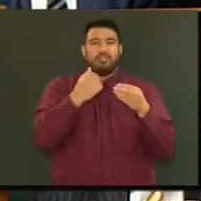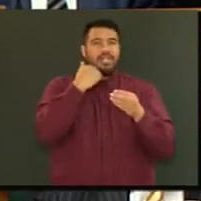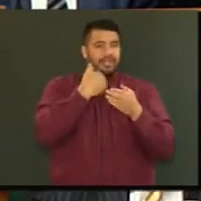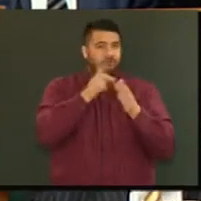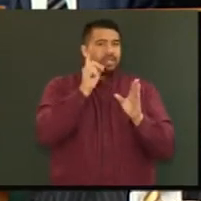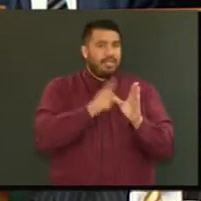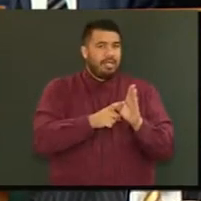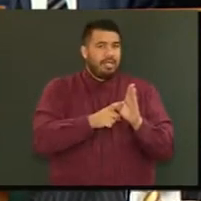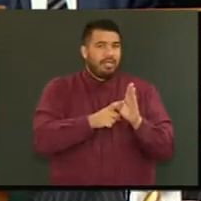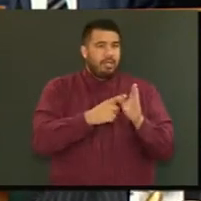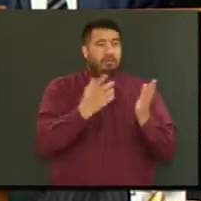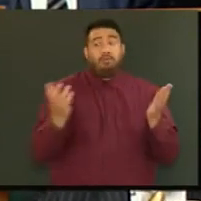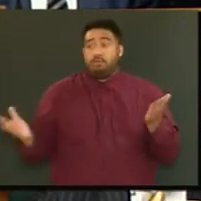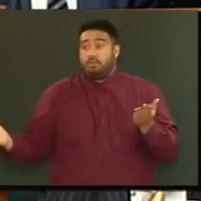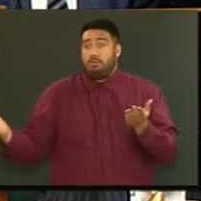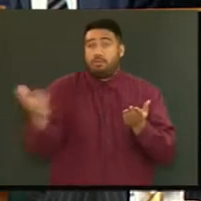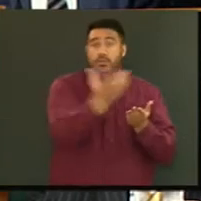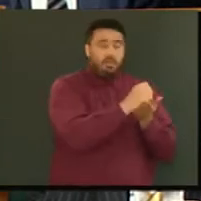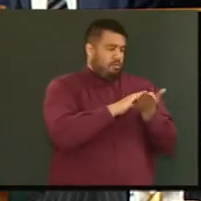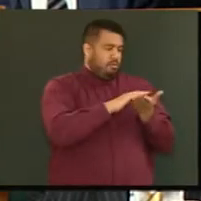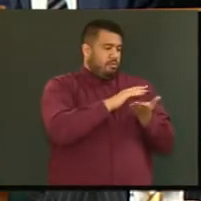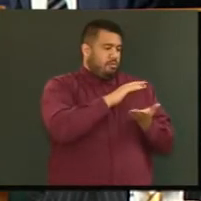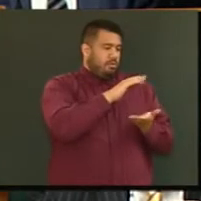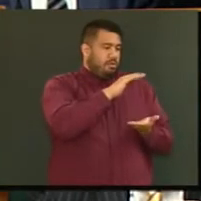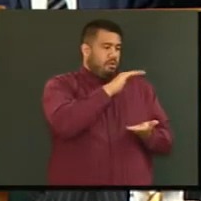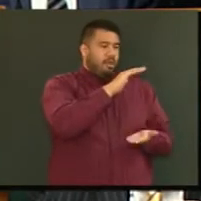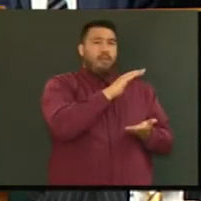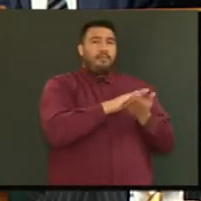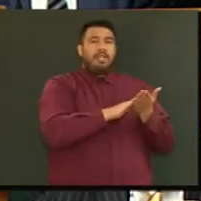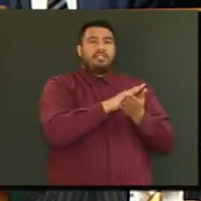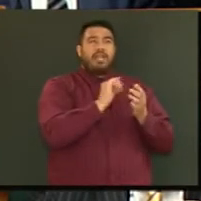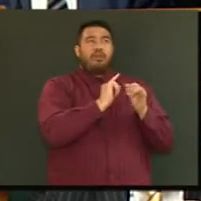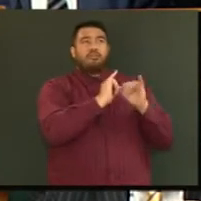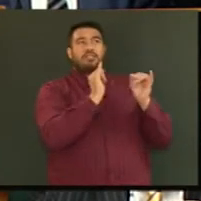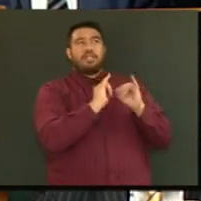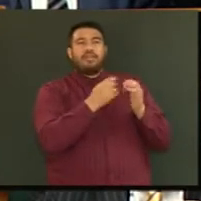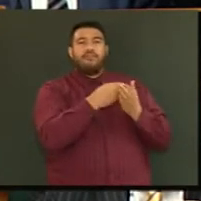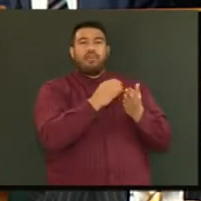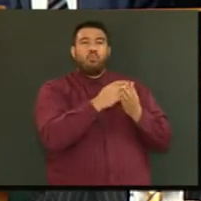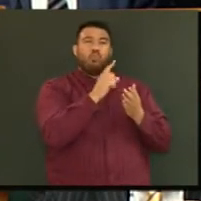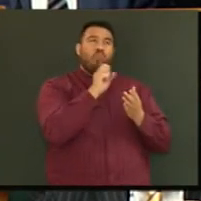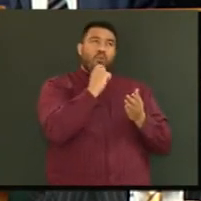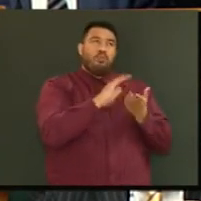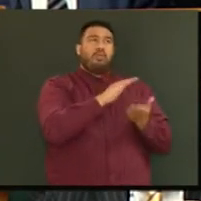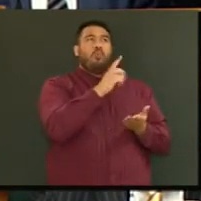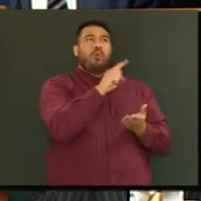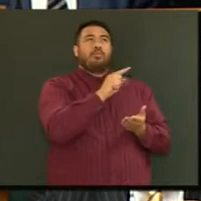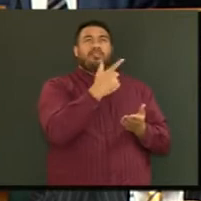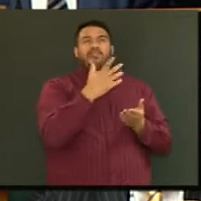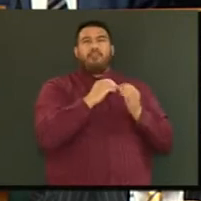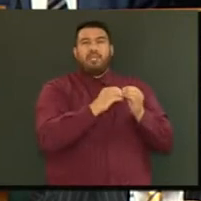mean that we are well on the road to restoring the National Disaster Fund to around $1.75 billion within 10